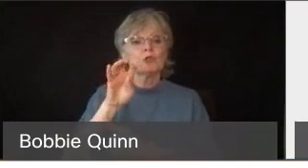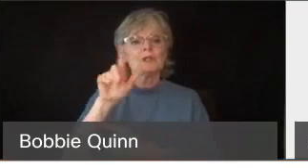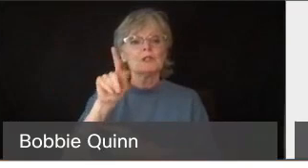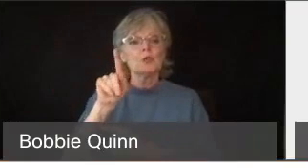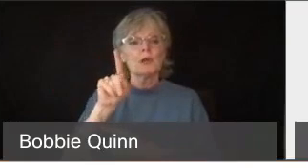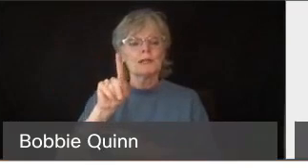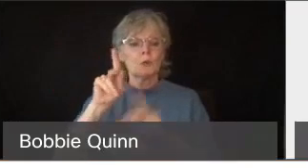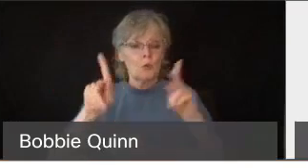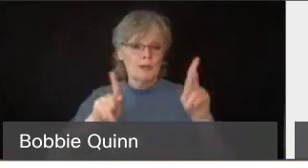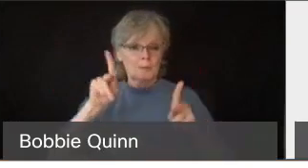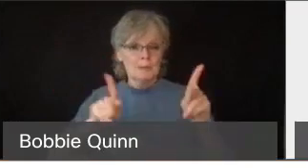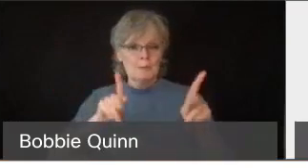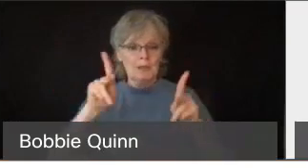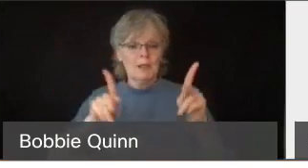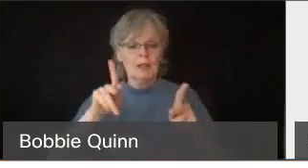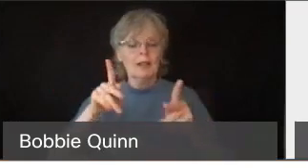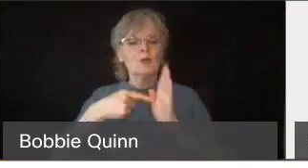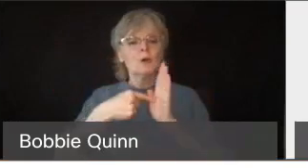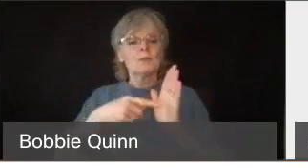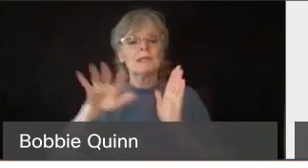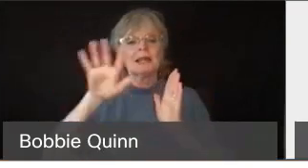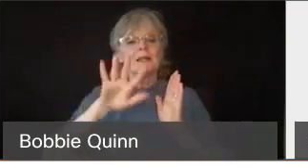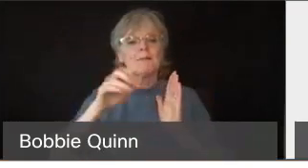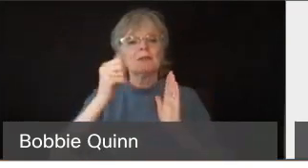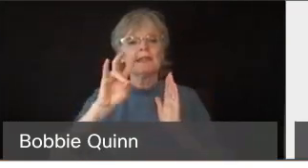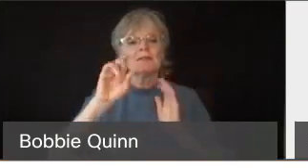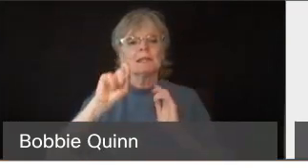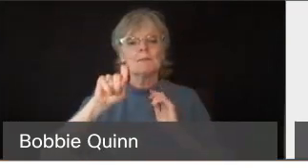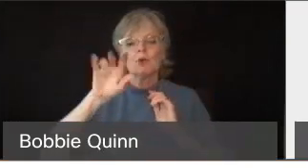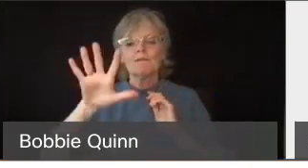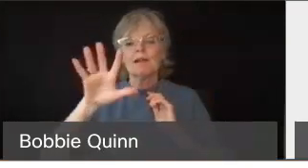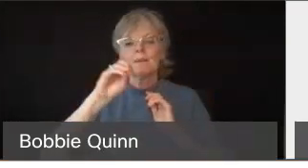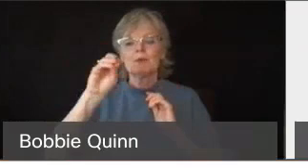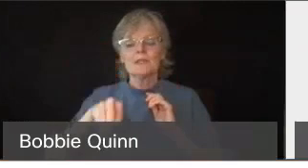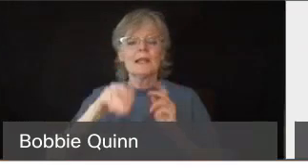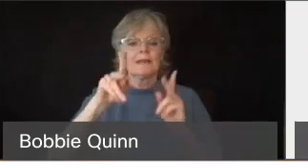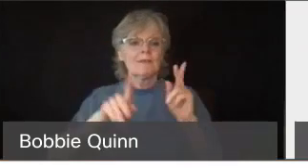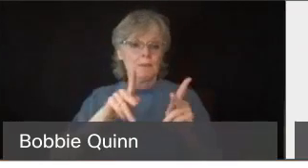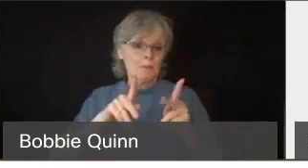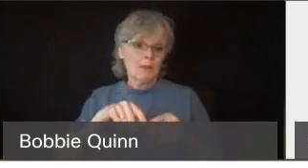421 people represent about 17.5% of the people supported,